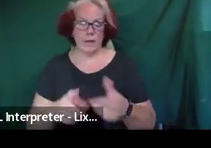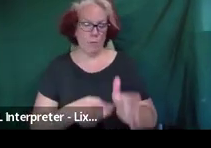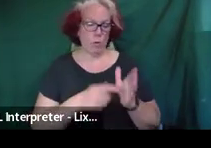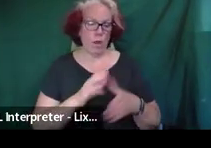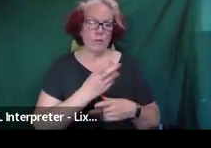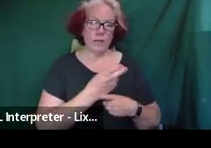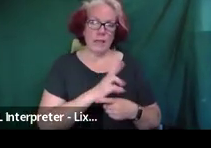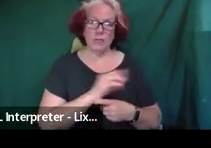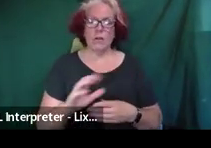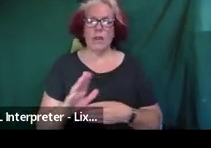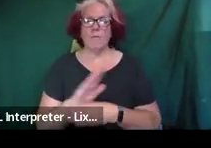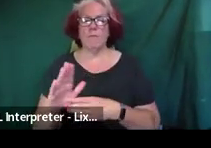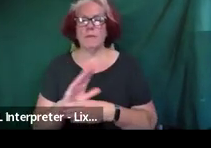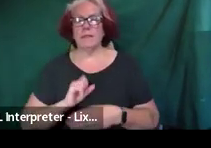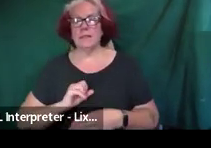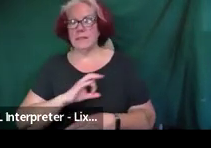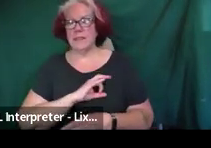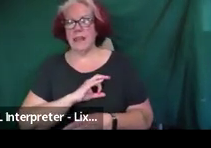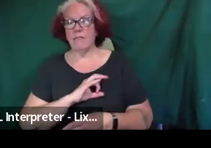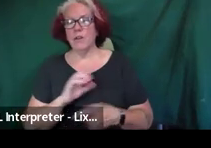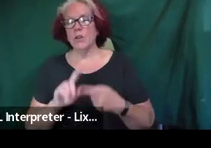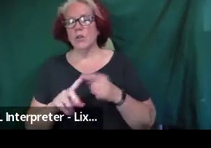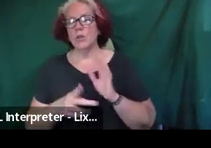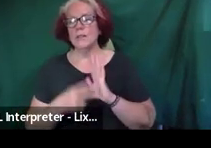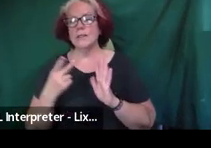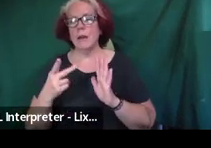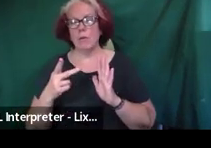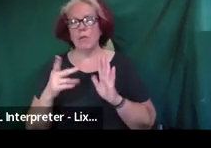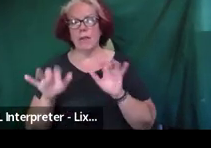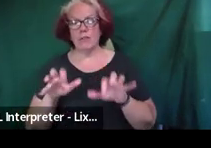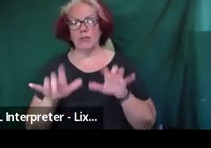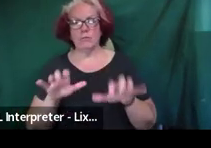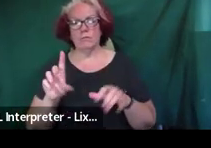business staff to enter that, to double enter data.